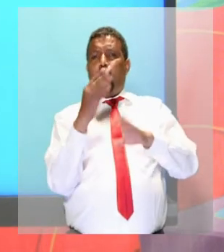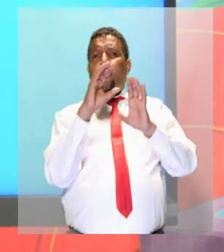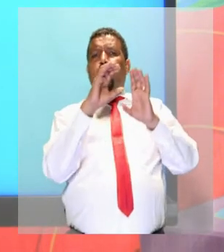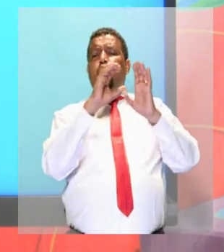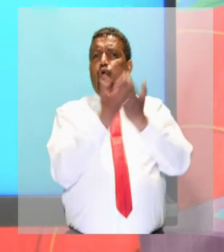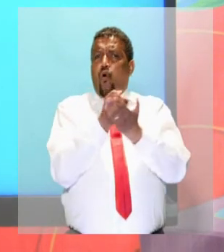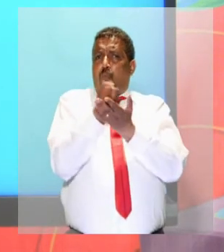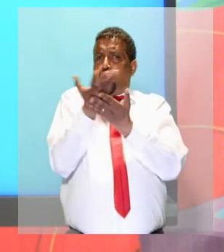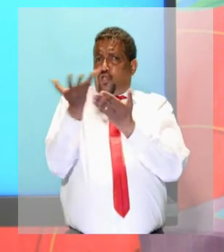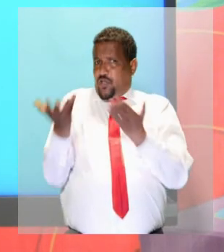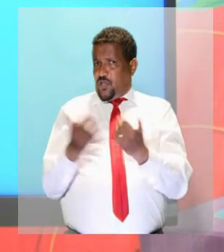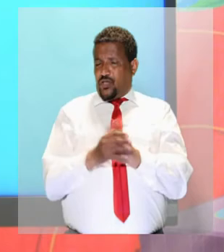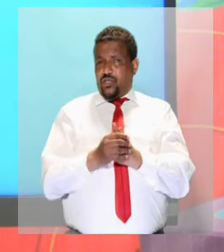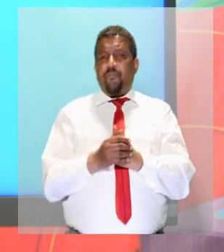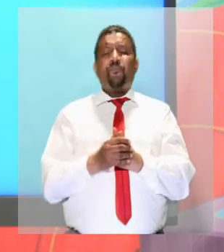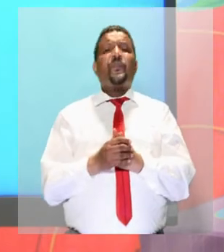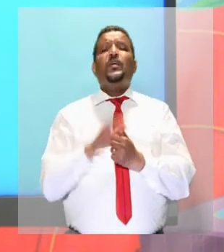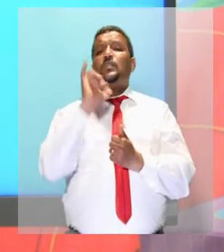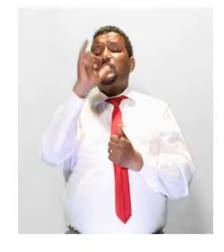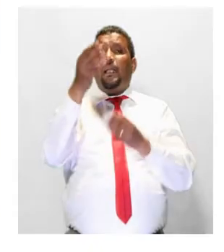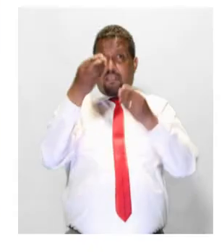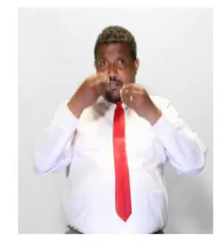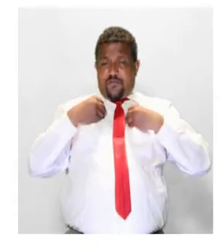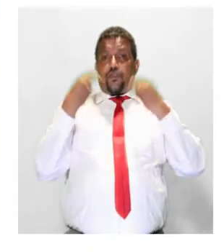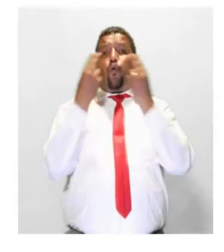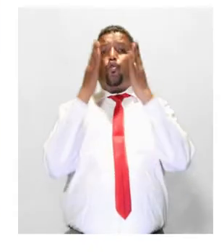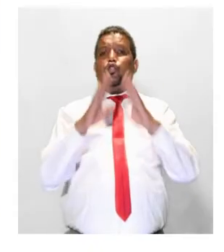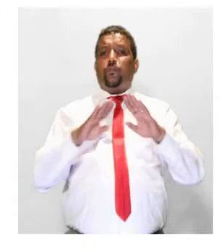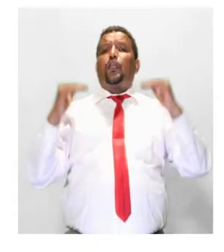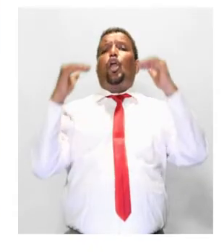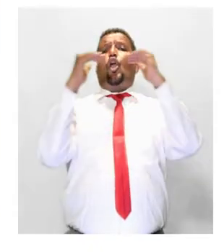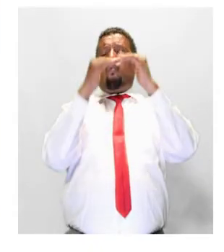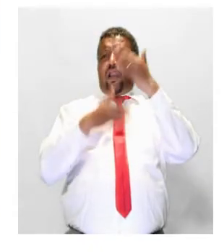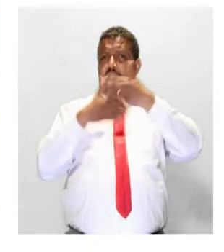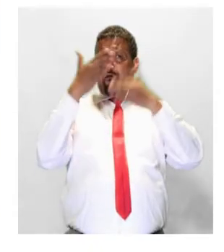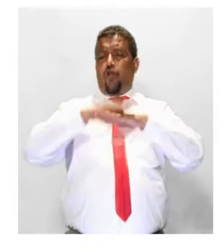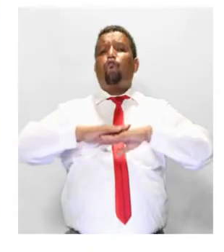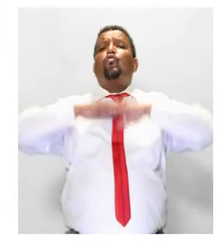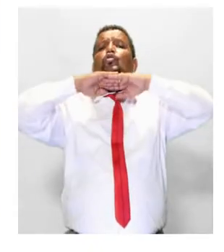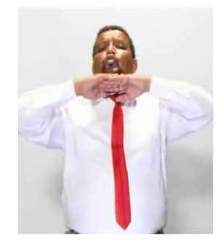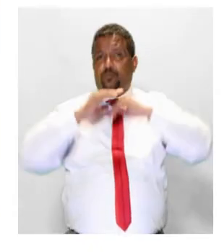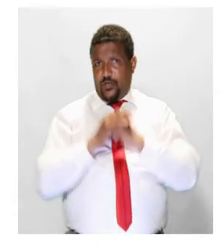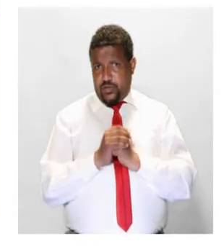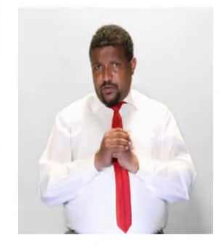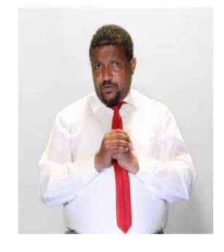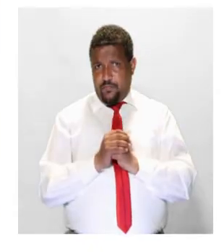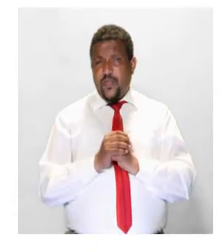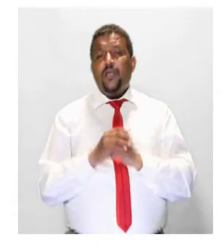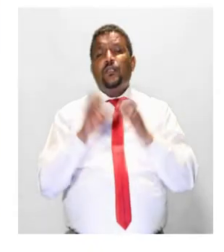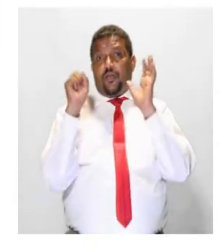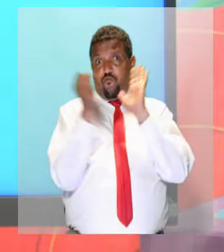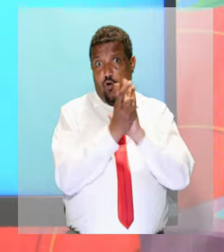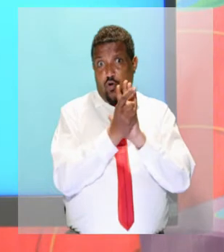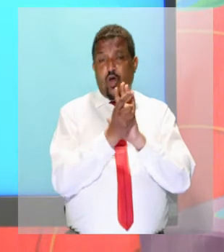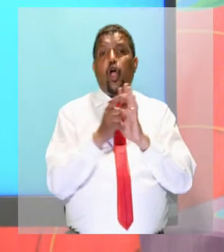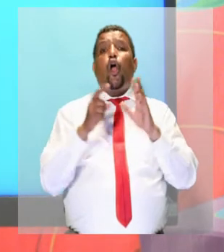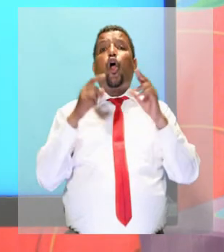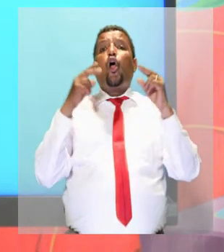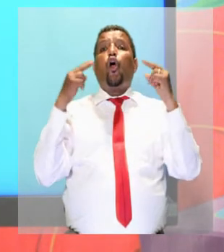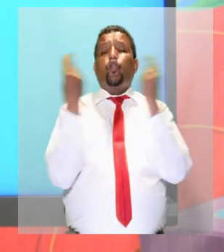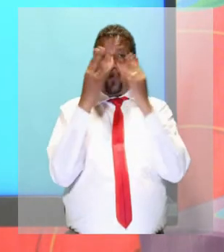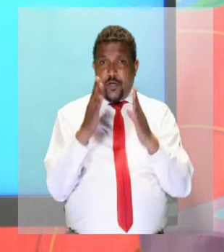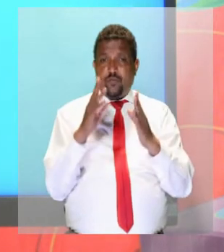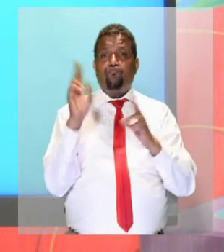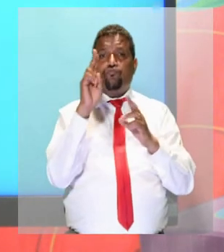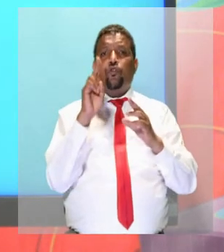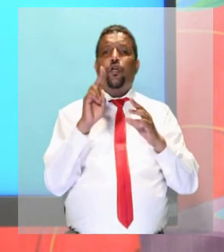give a consumer equal level of satisfaction. Suppose a consumer consumes two goods X and Y. Now,